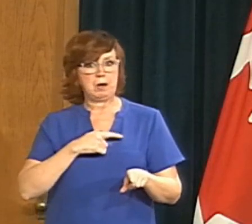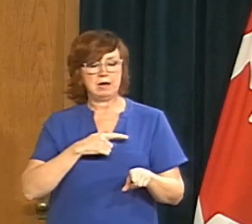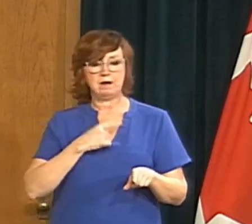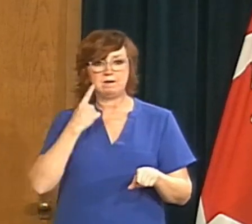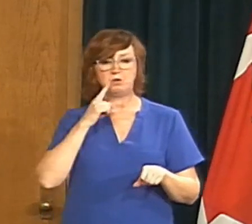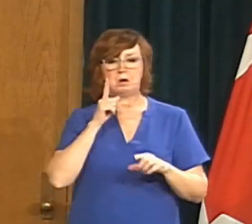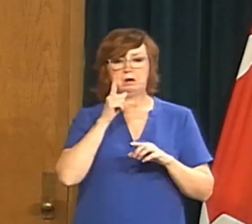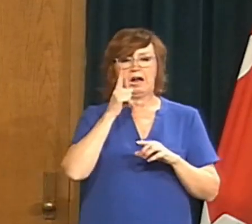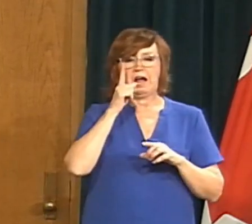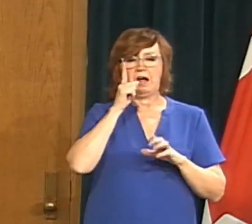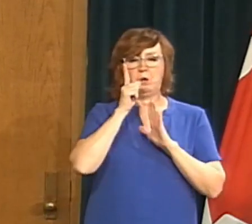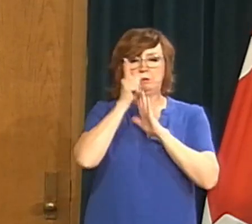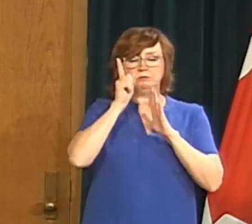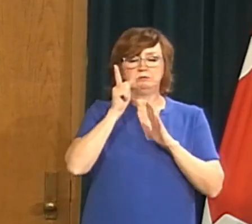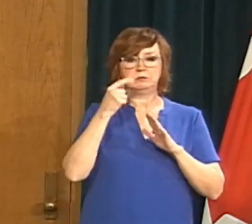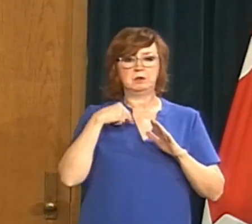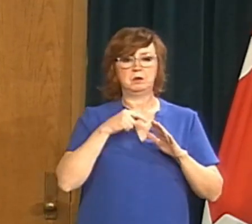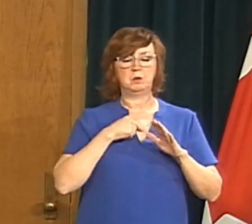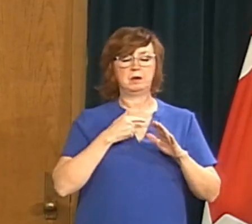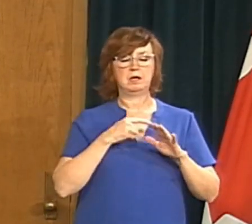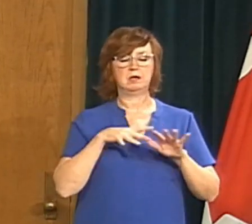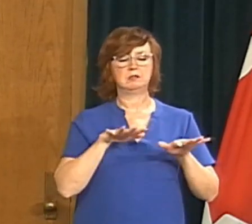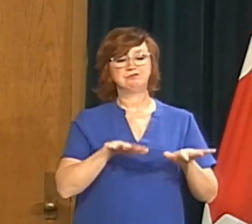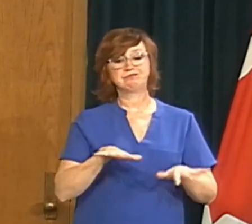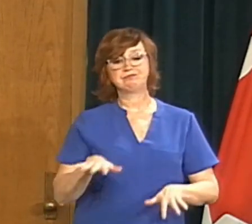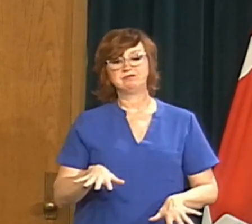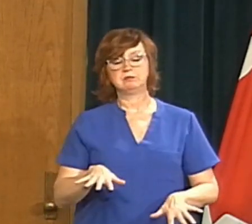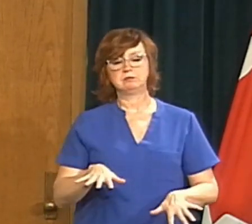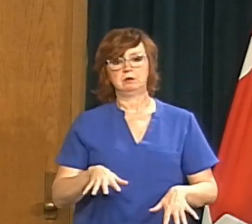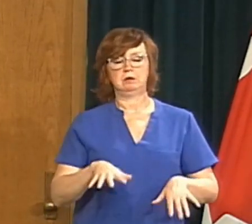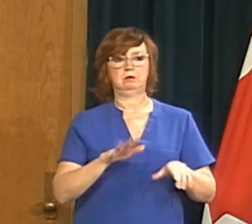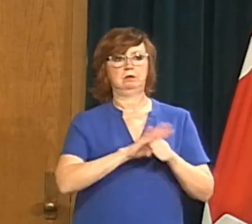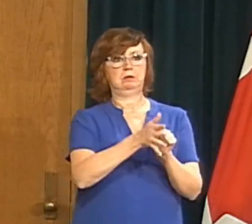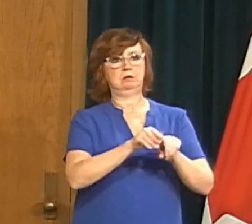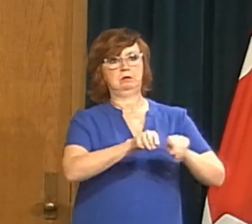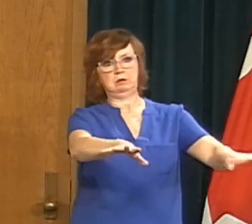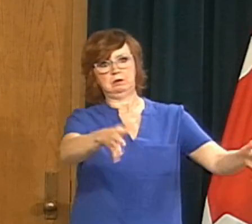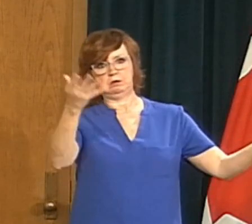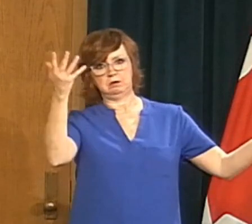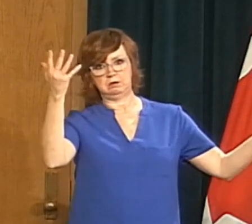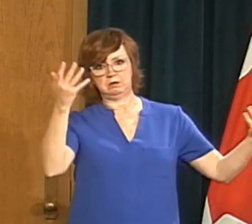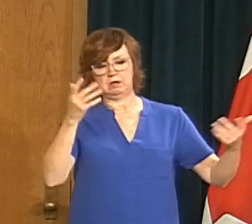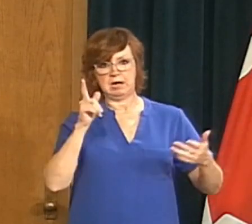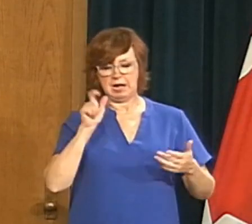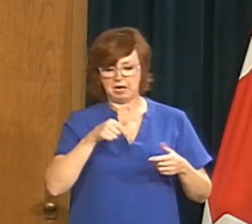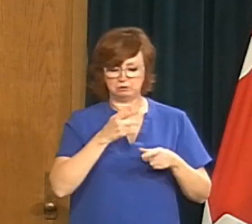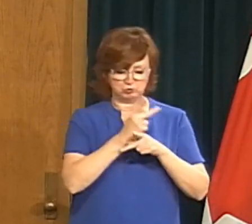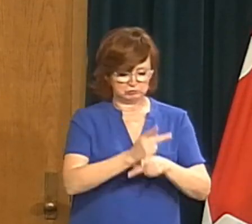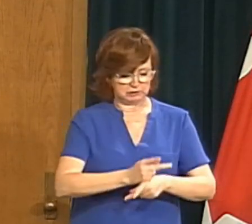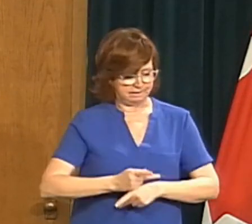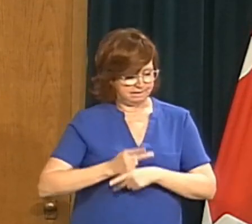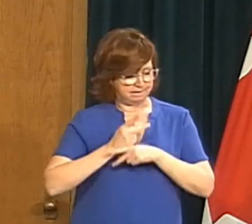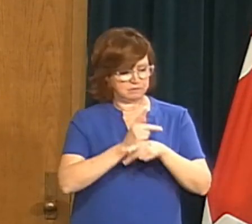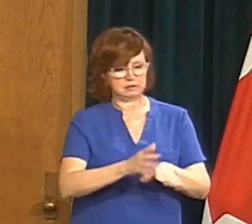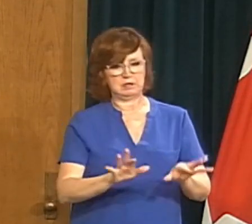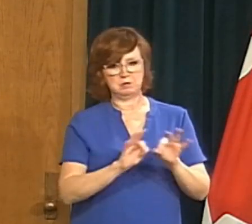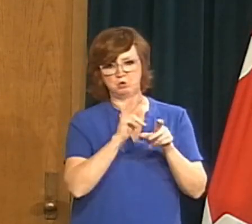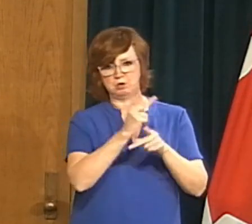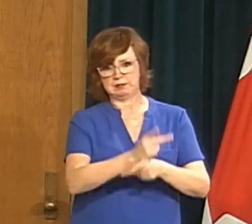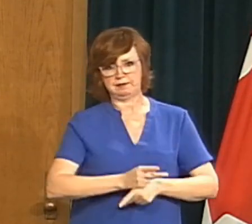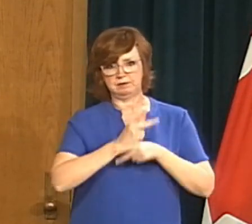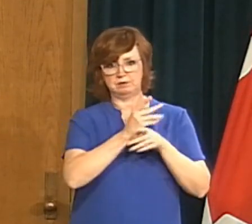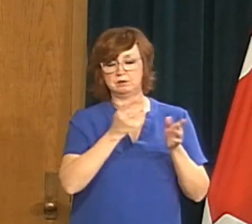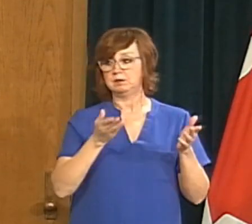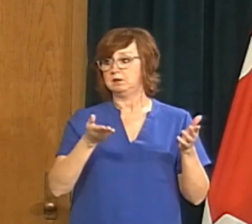once it is in your community, you have to be doubly vigilant in everything that we do. We'll take our next question from the phone line, operator.